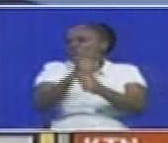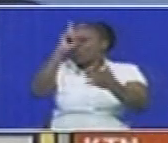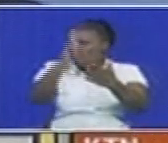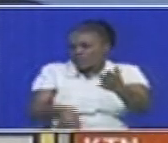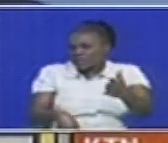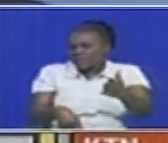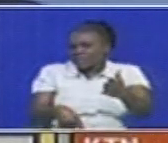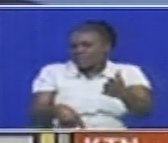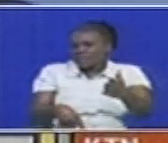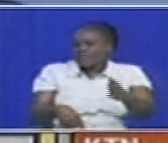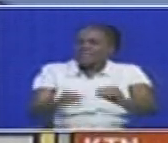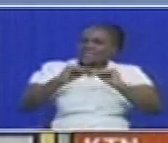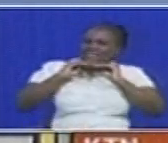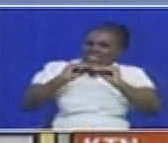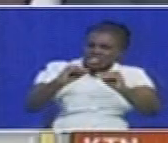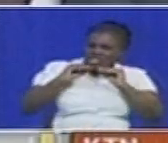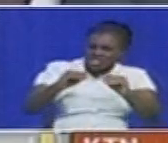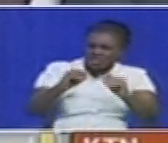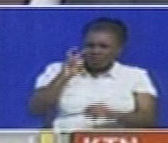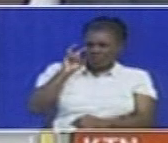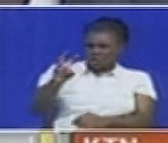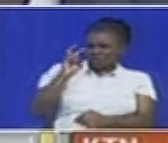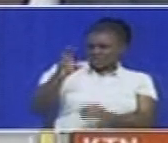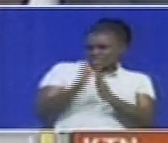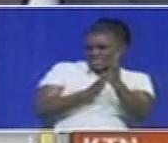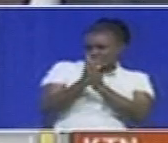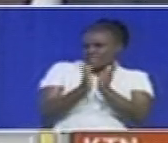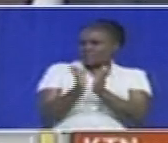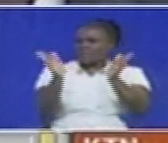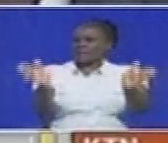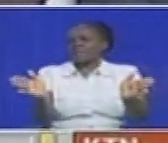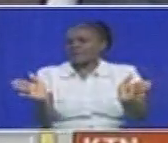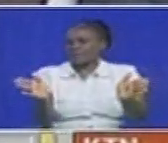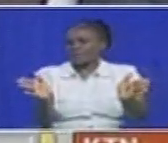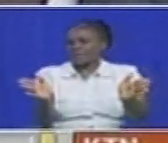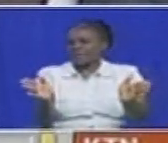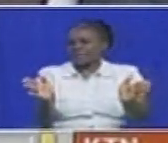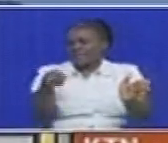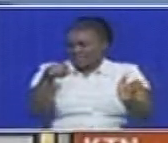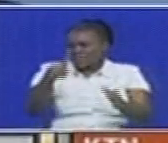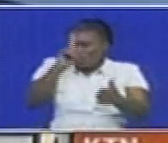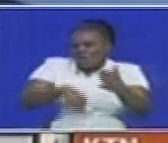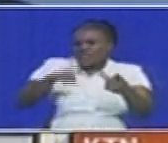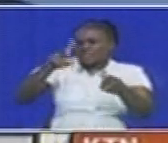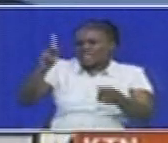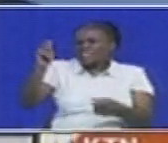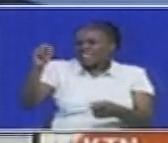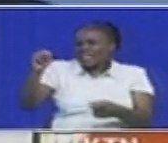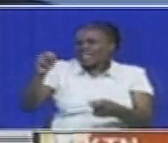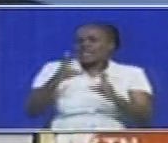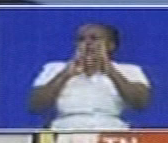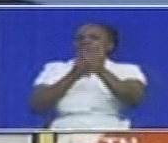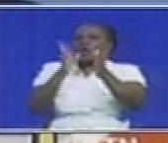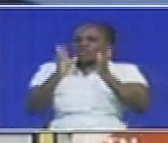democratic society is to watch out for the interests of the wider public. And that is what KTN journalists were doing. These